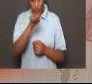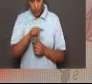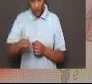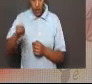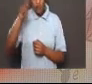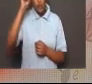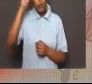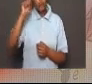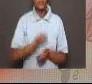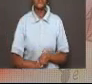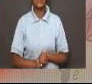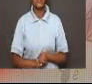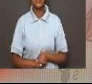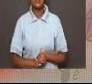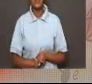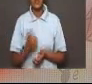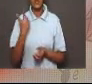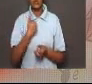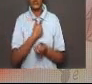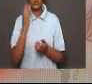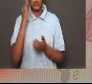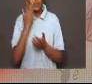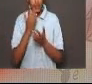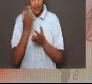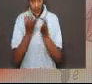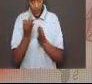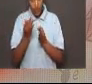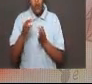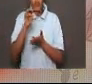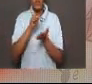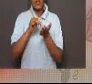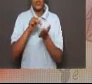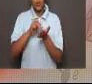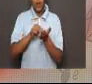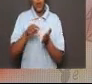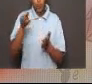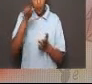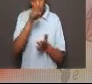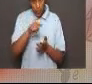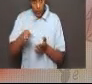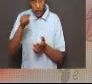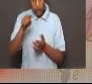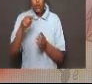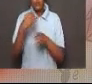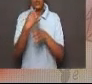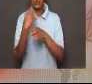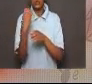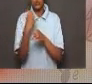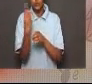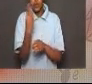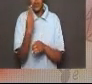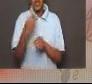theory. We will describe molecular orbitals using atomic